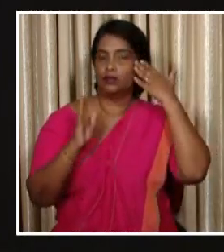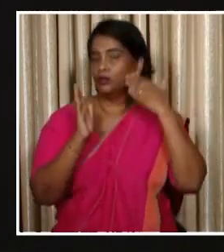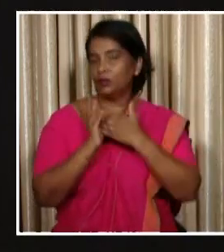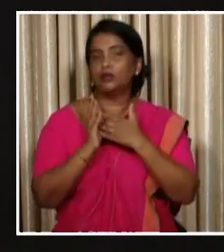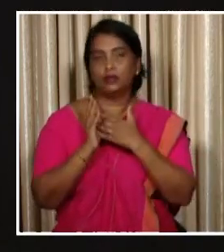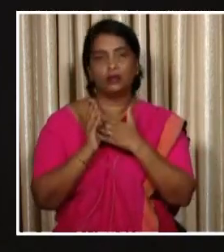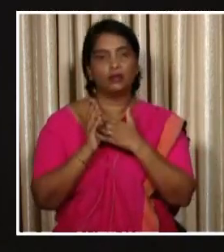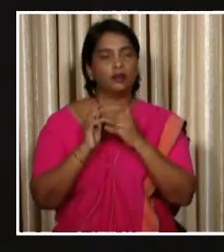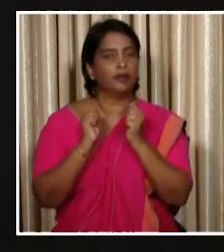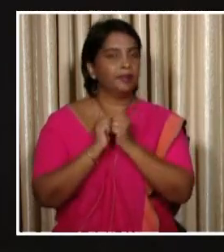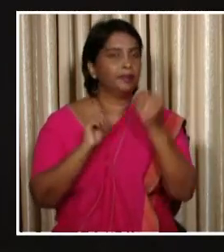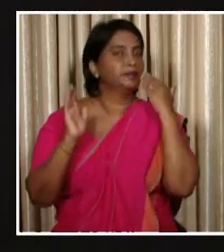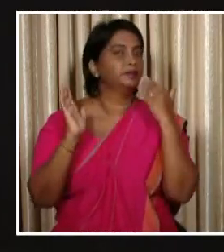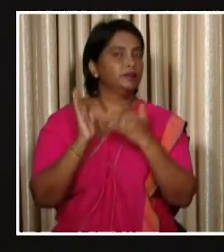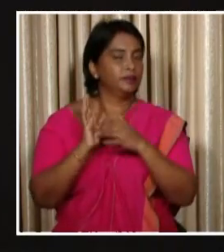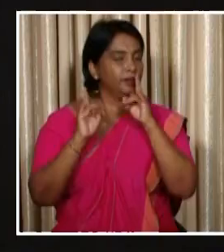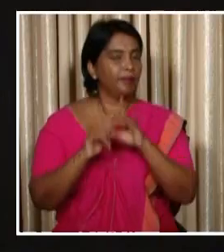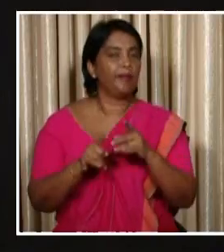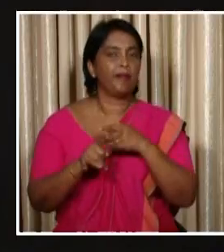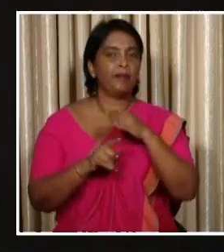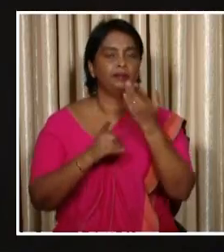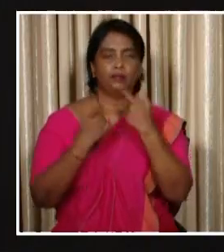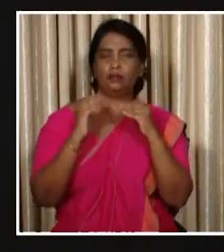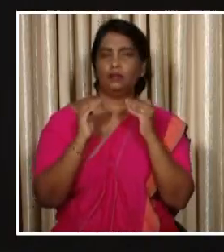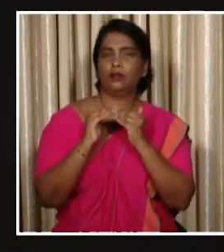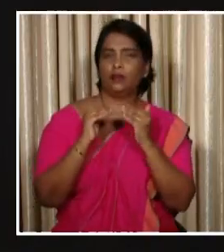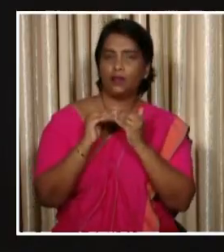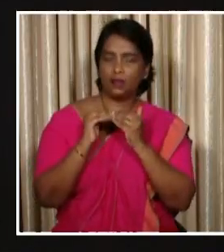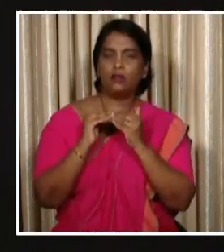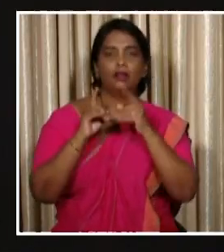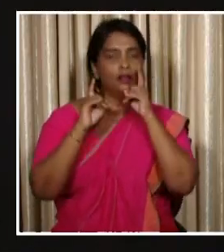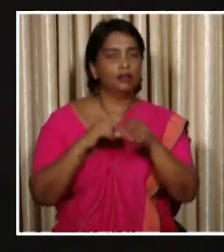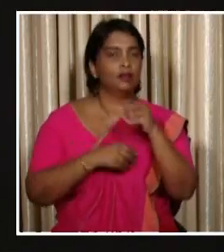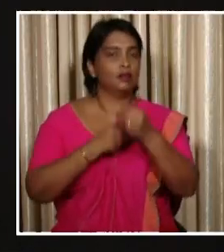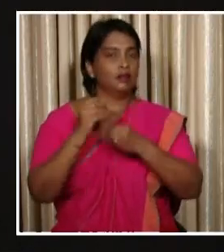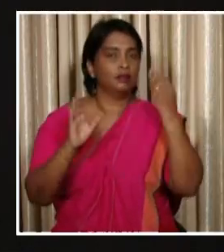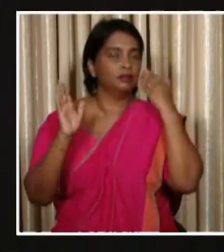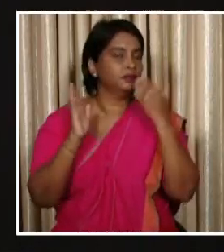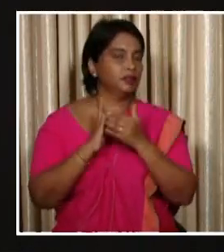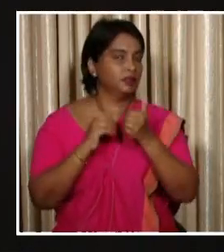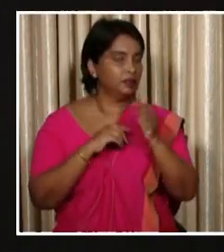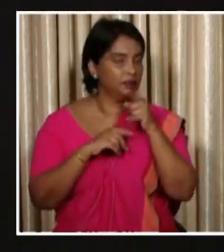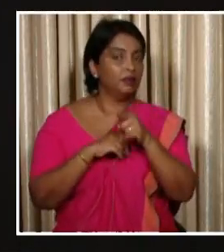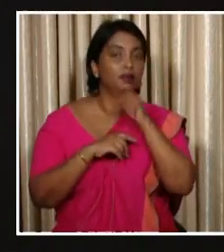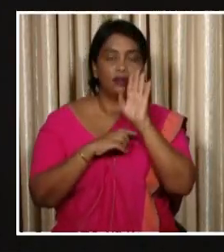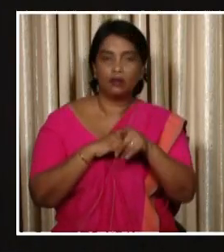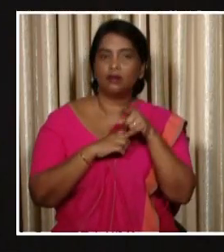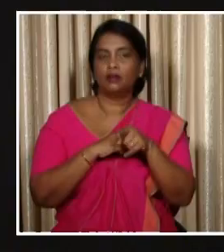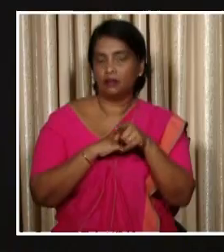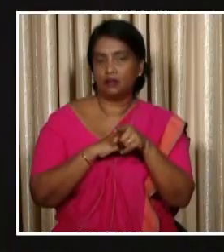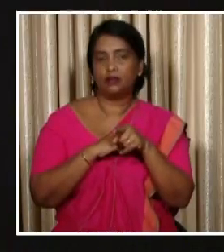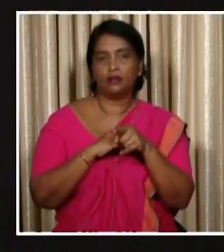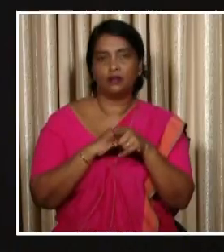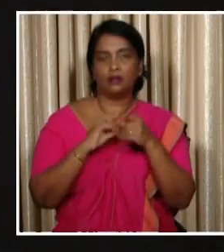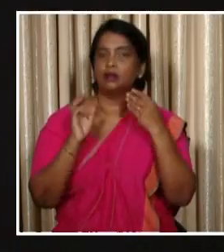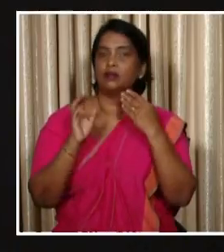level playing field that we create for investments, based on the transparency that we provide, based on the efficiency that